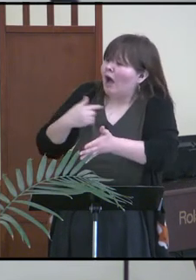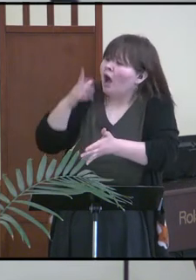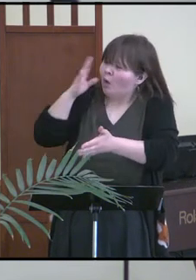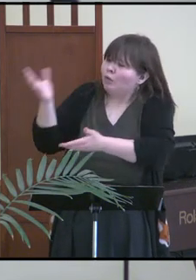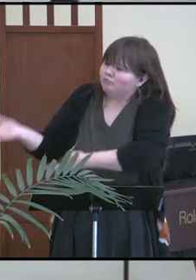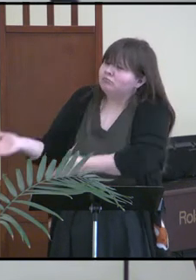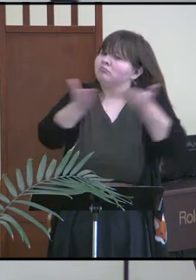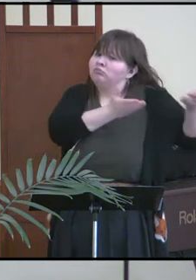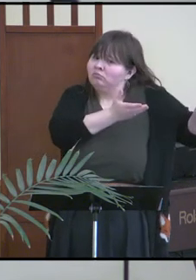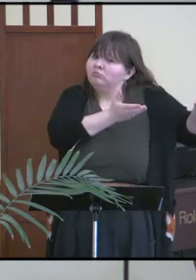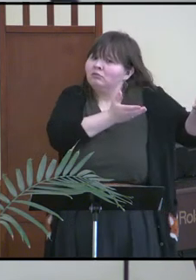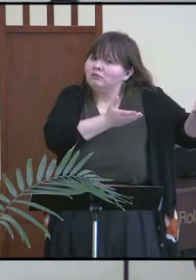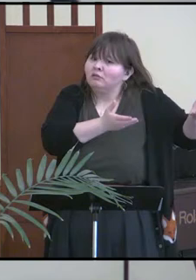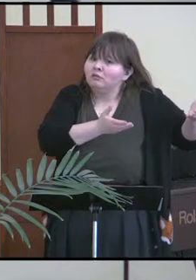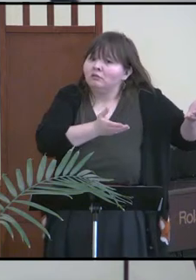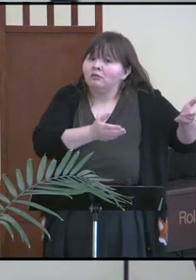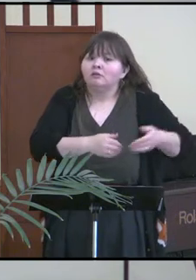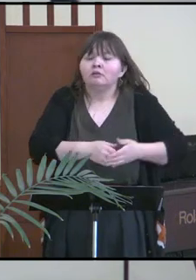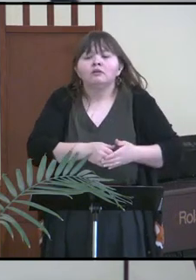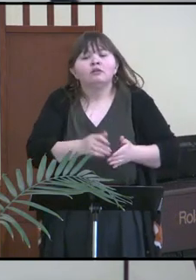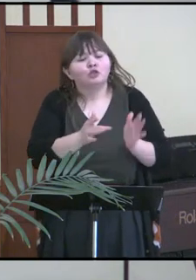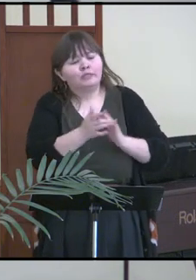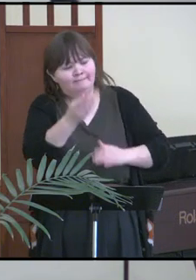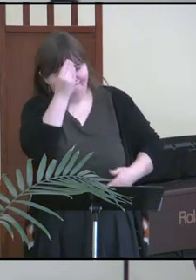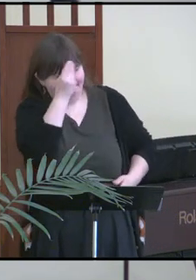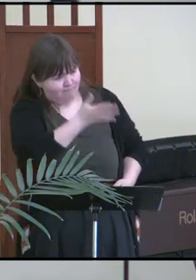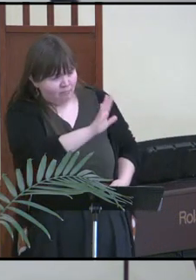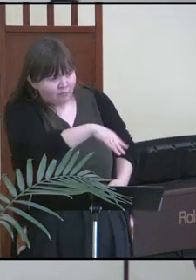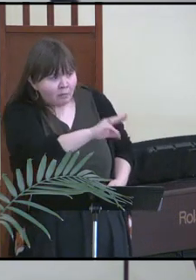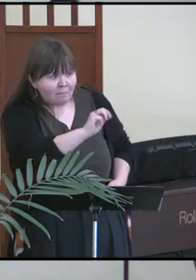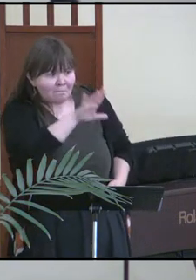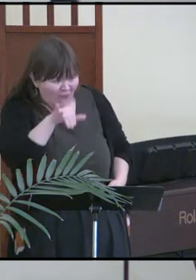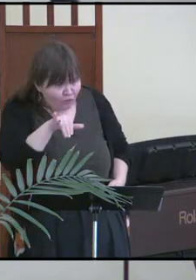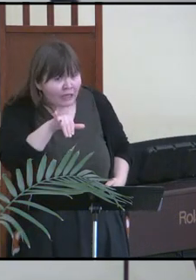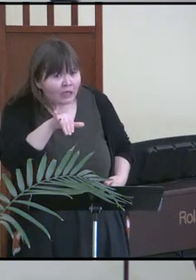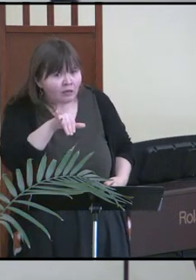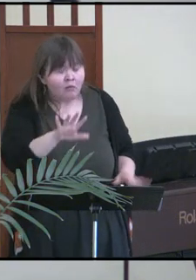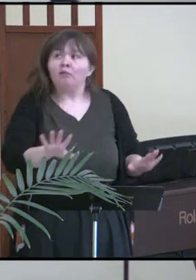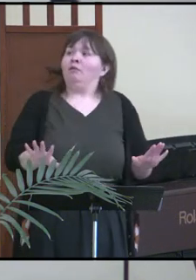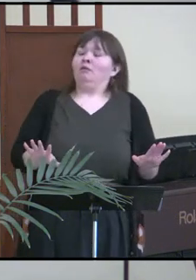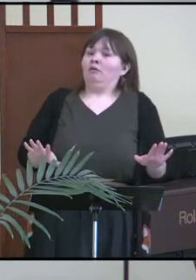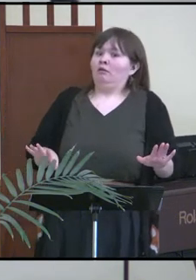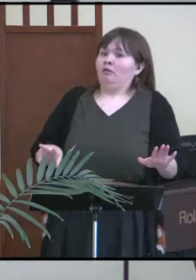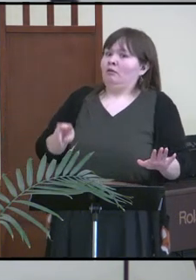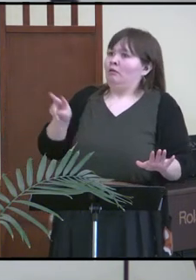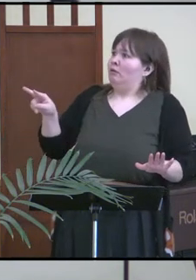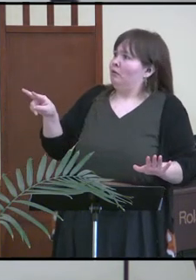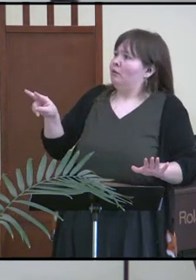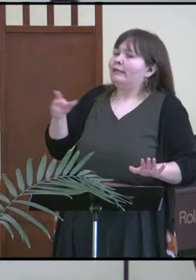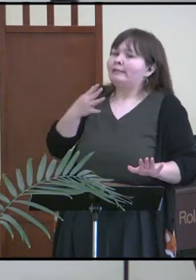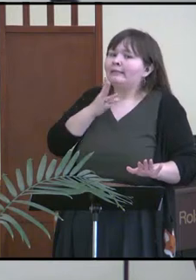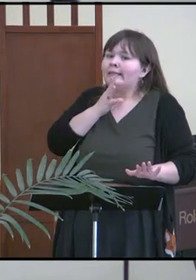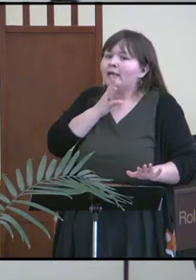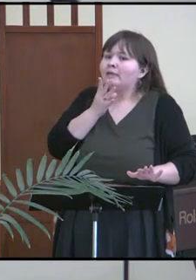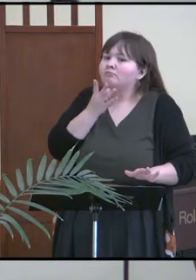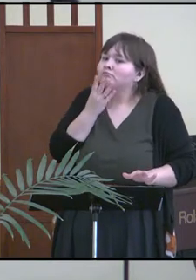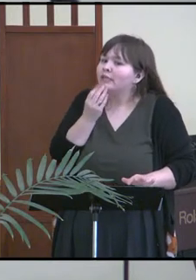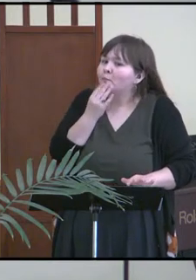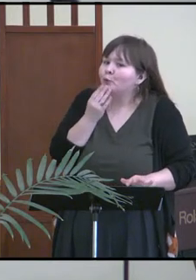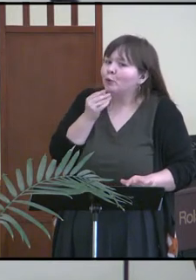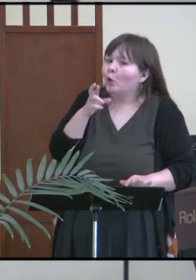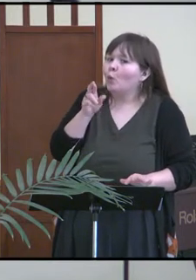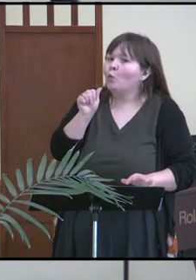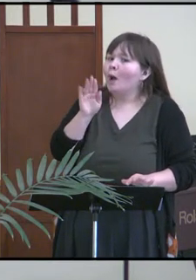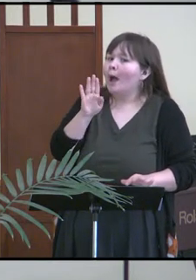take him away. Jesus said to her, Mary. She turned and said to him in Hebrew, Rabboni, which means